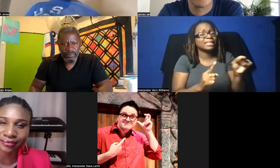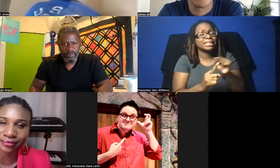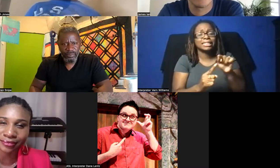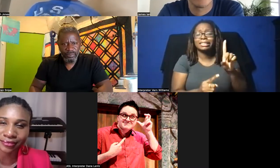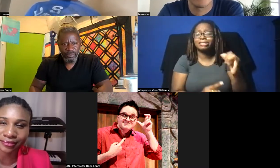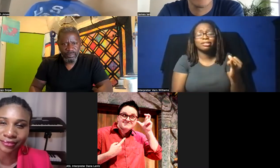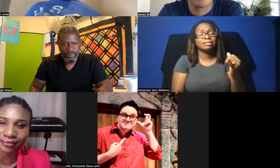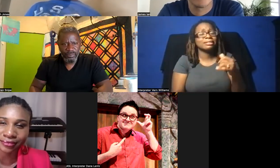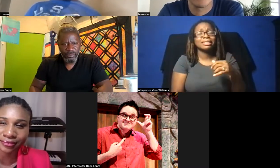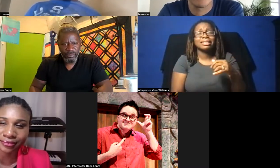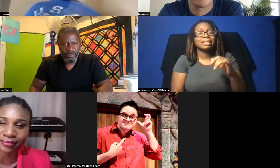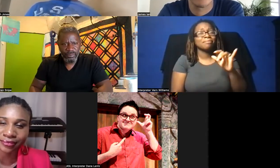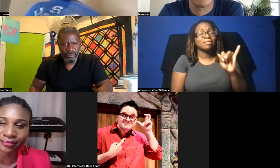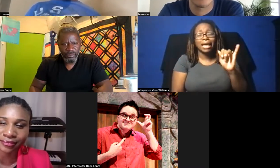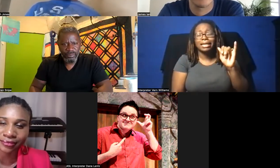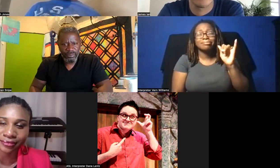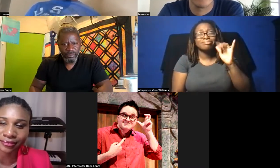lot of that whole sound of